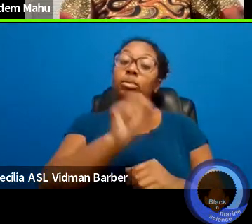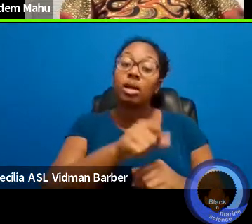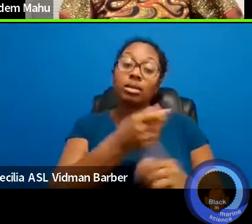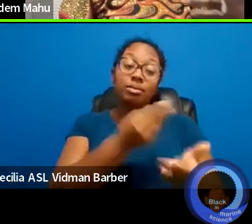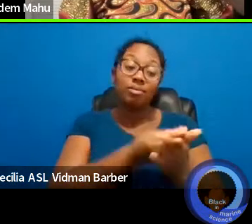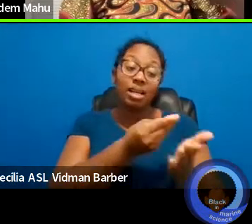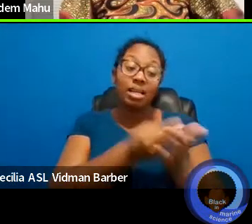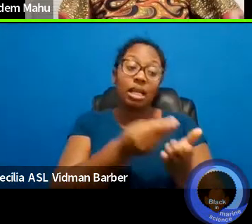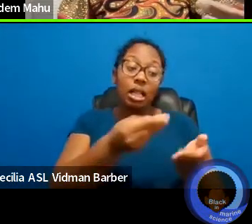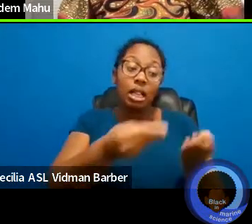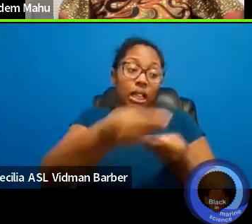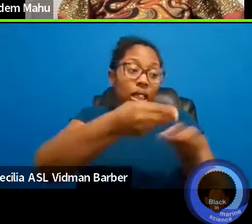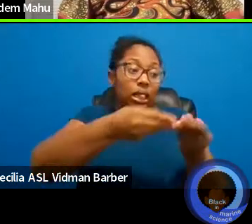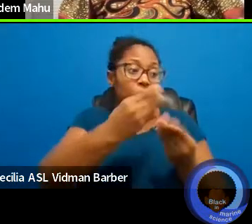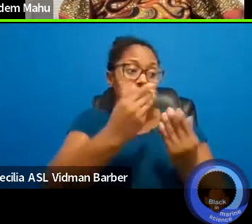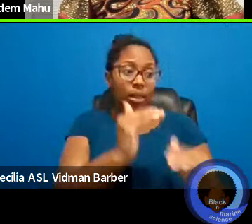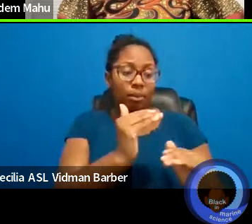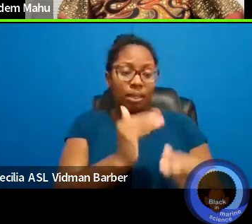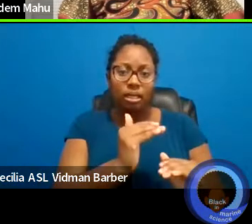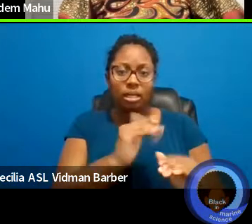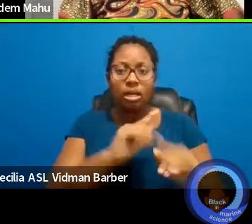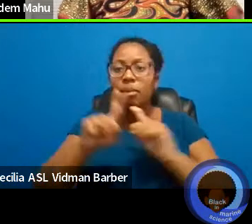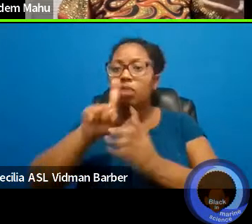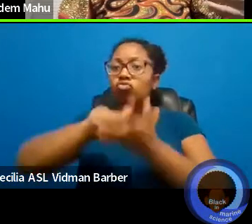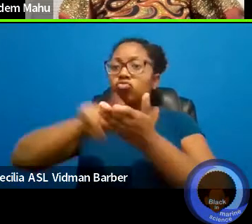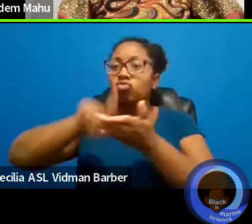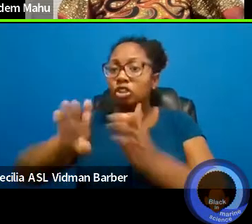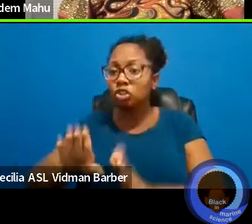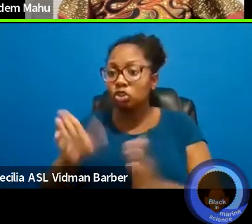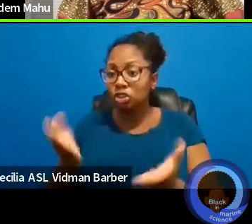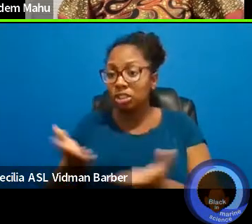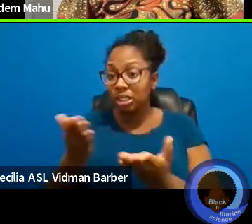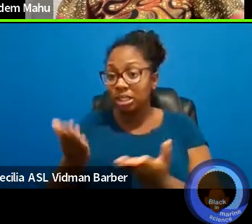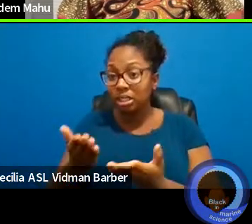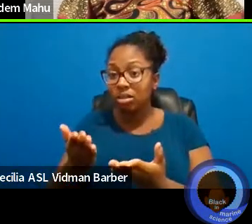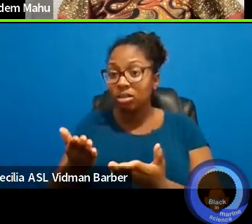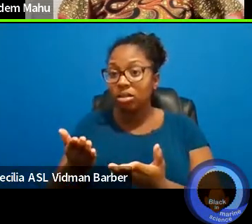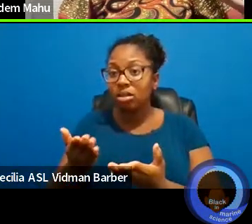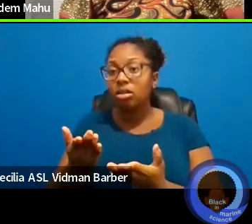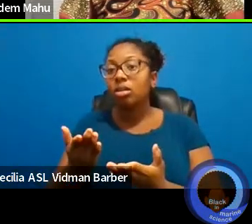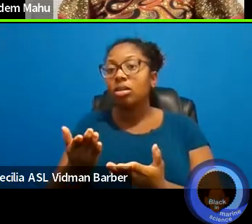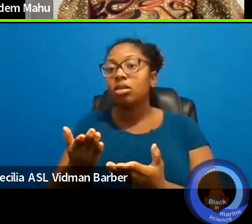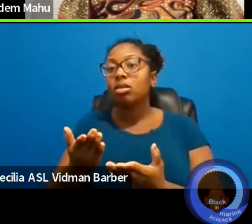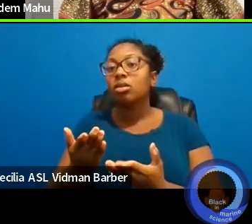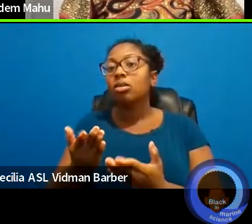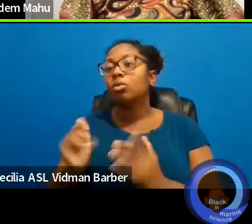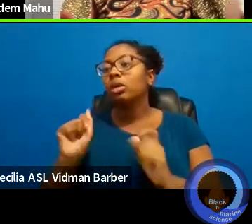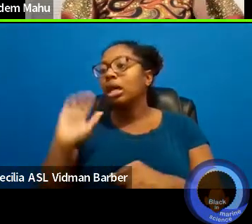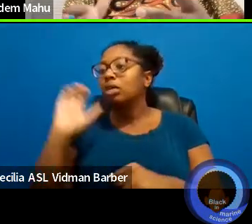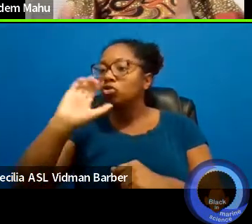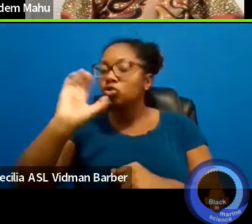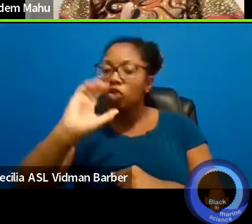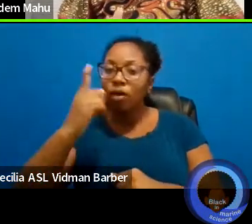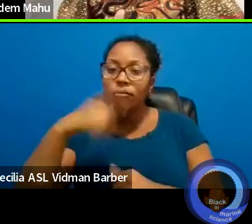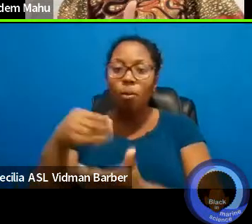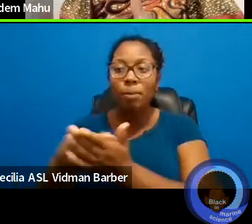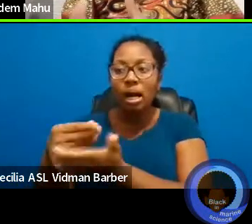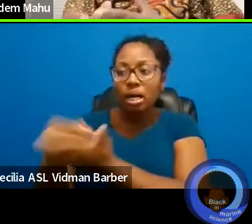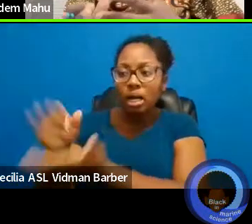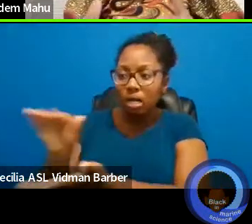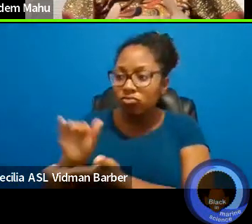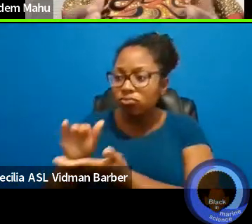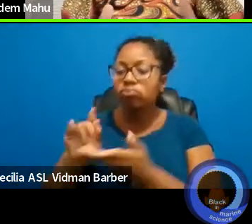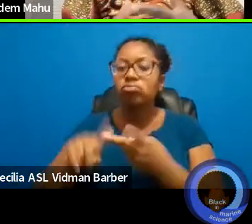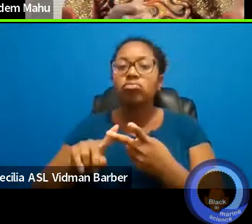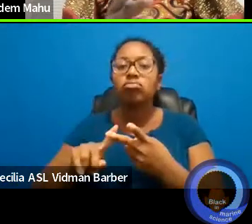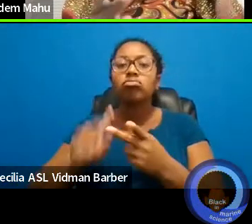limited, but as researchers on the continent, we can also do our bit. We can look for funding, we can build networks,